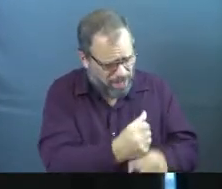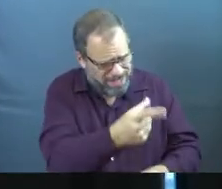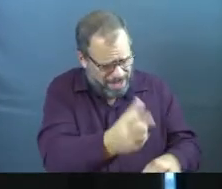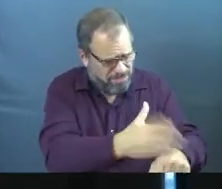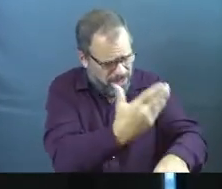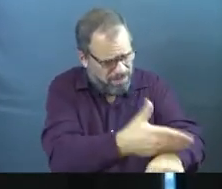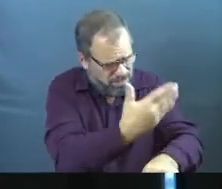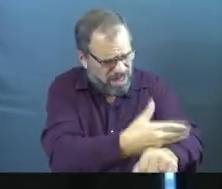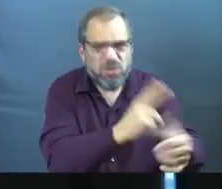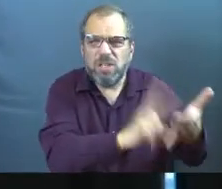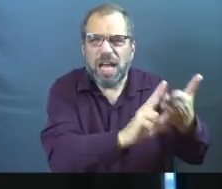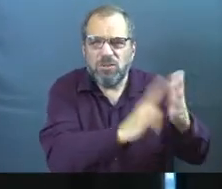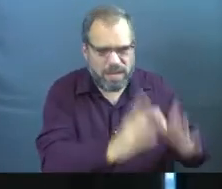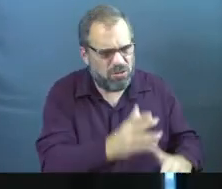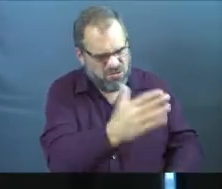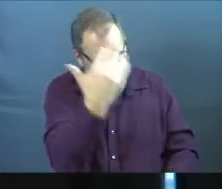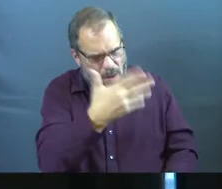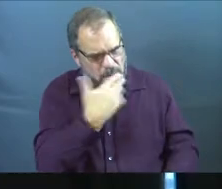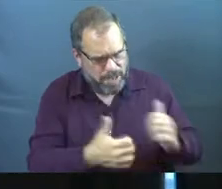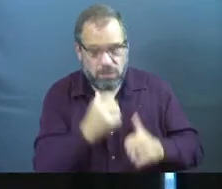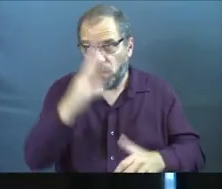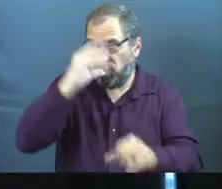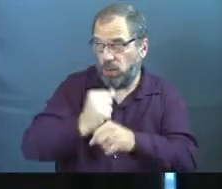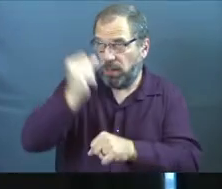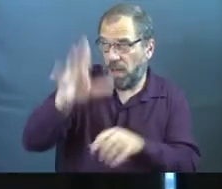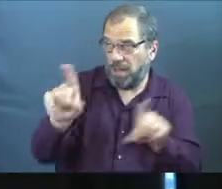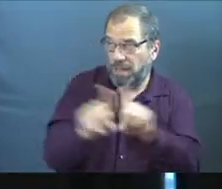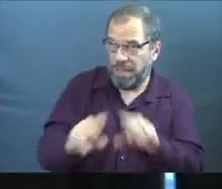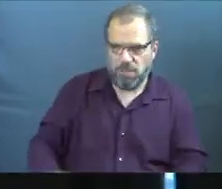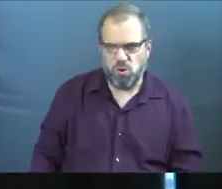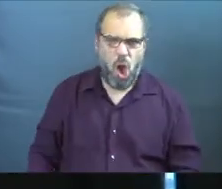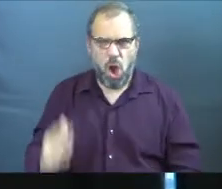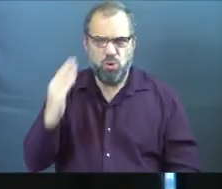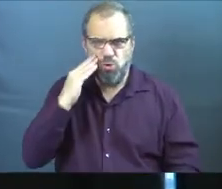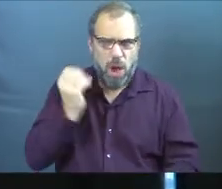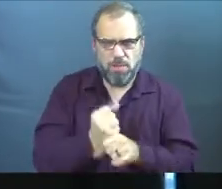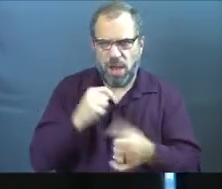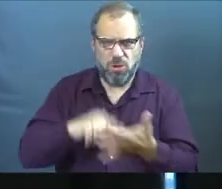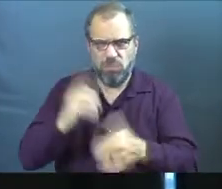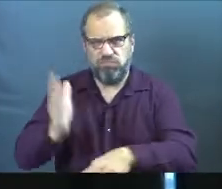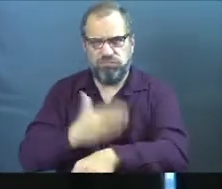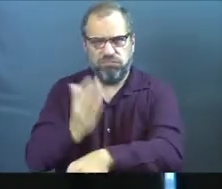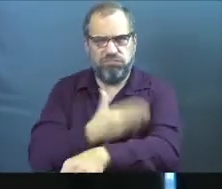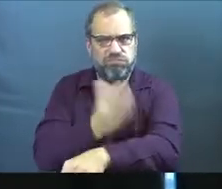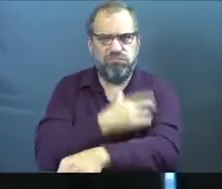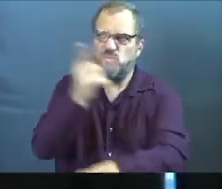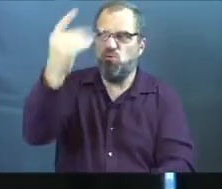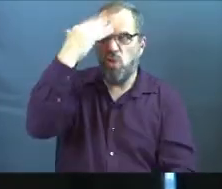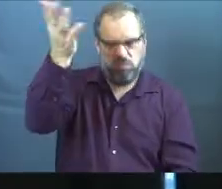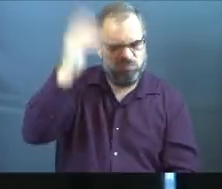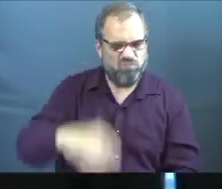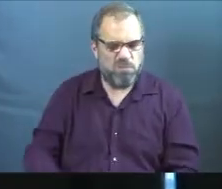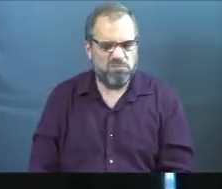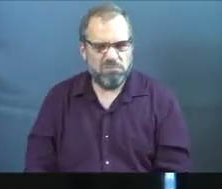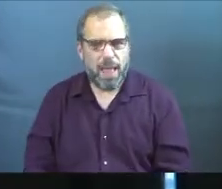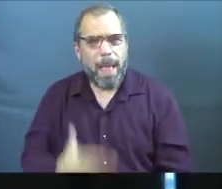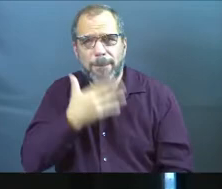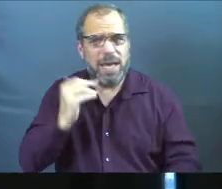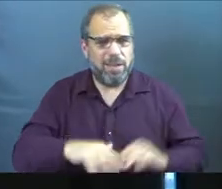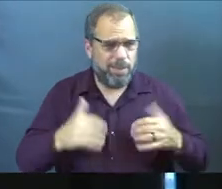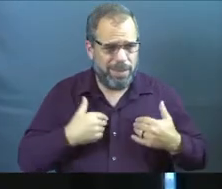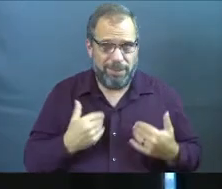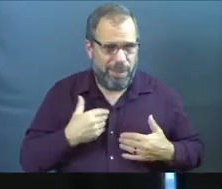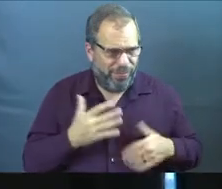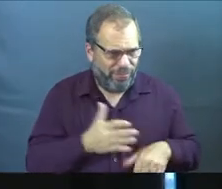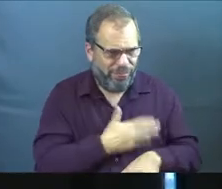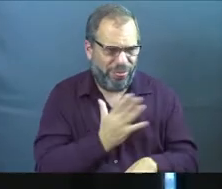them in that process to do what they need to do. We should trust God the same way and go, you know how to make this exactly what it needs to be. Way better than I